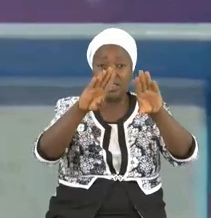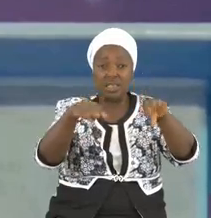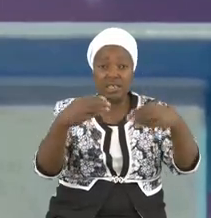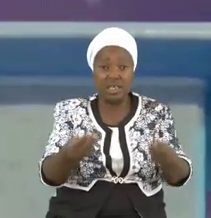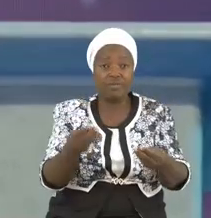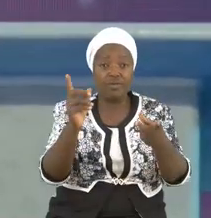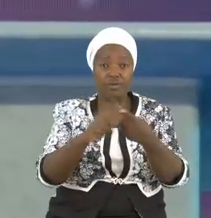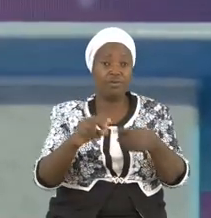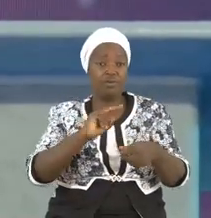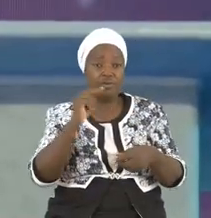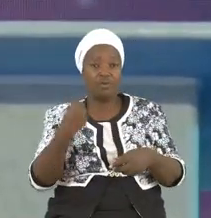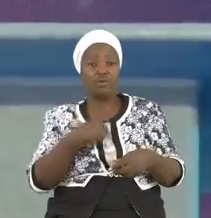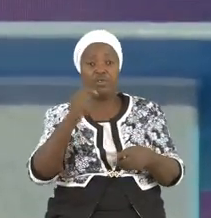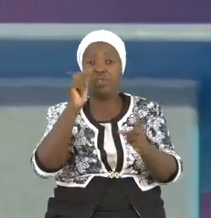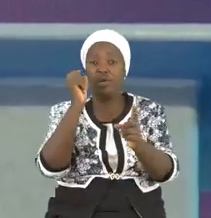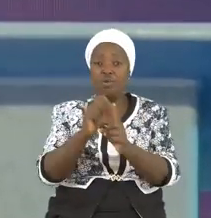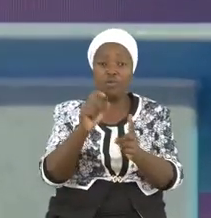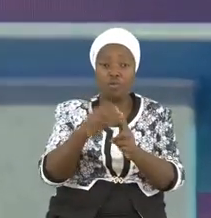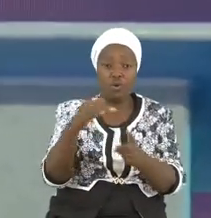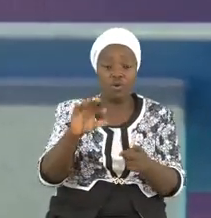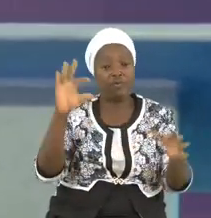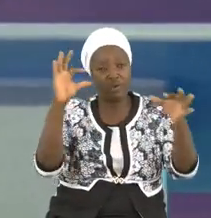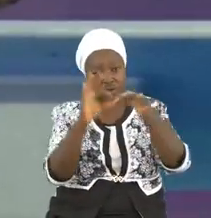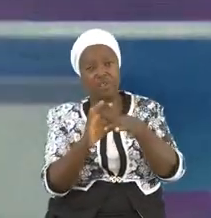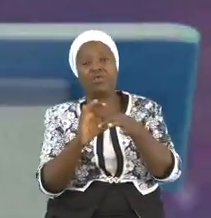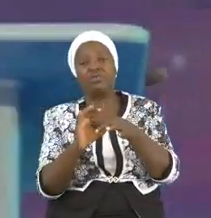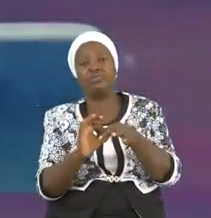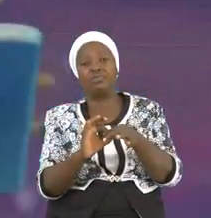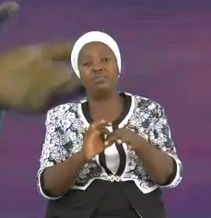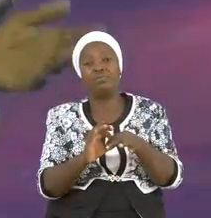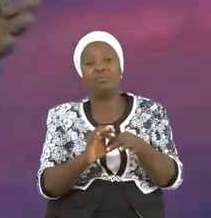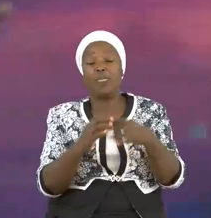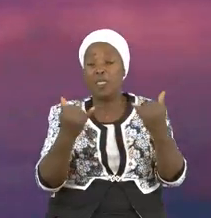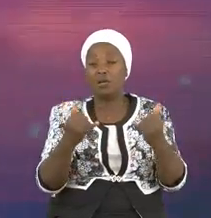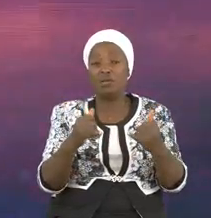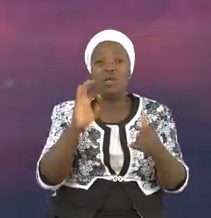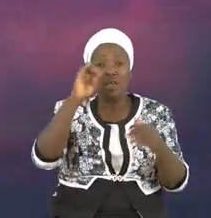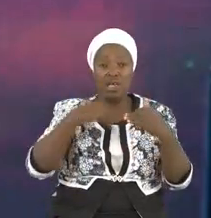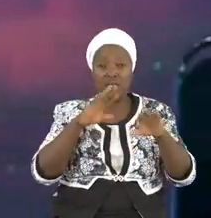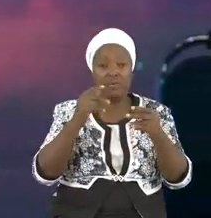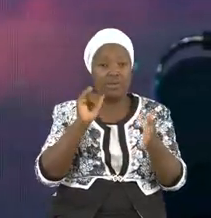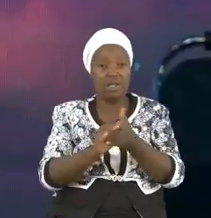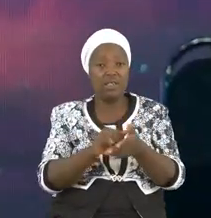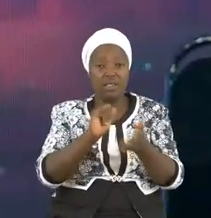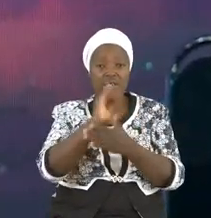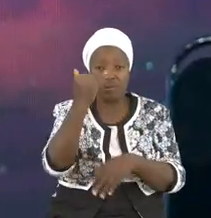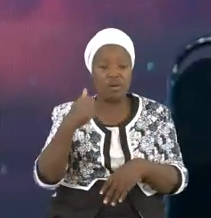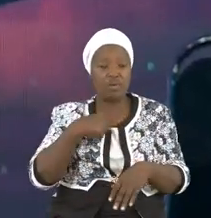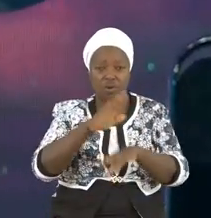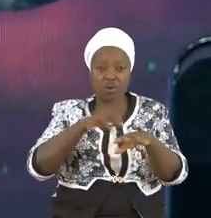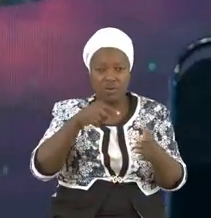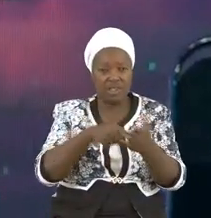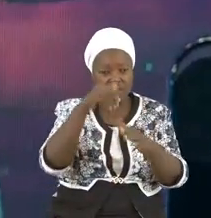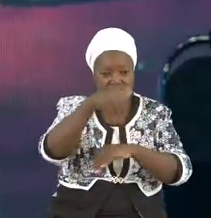the word of reconciliation. He's given that. That's why we're calling you tonight. You will